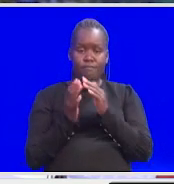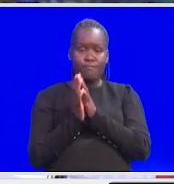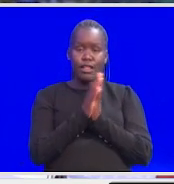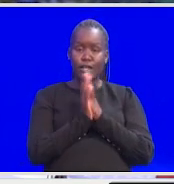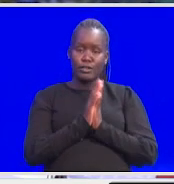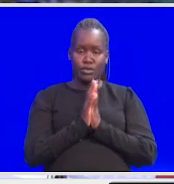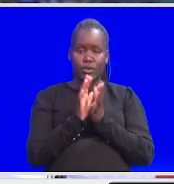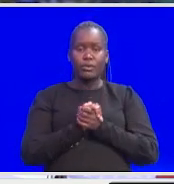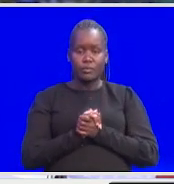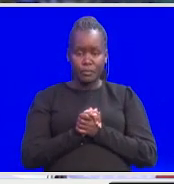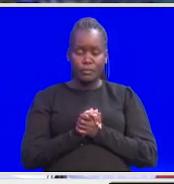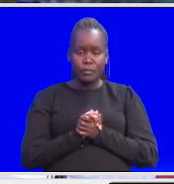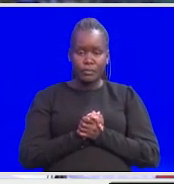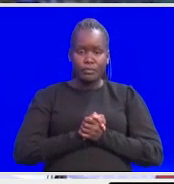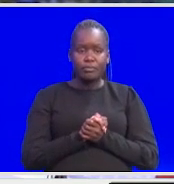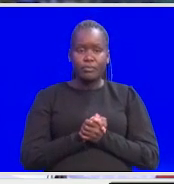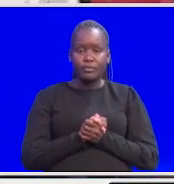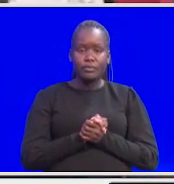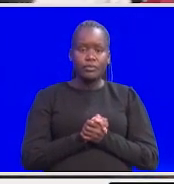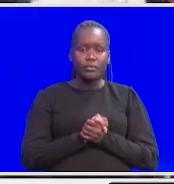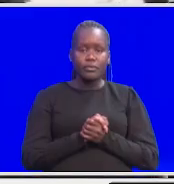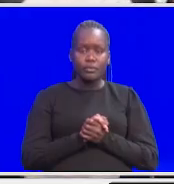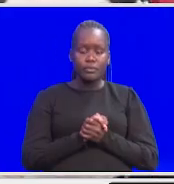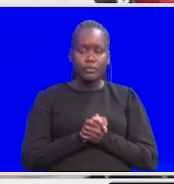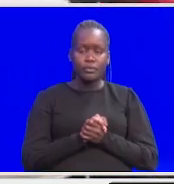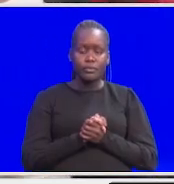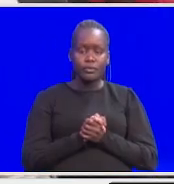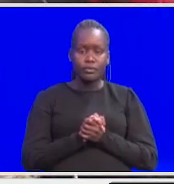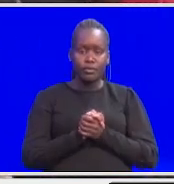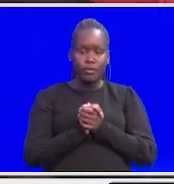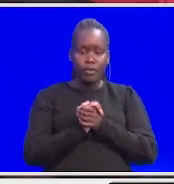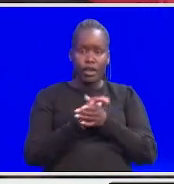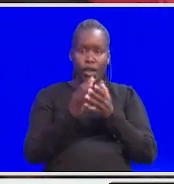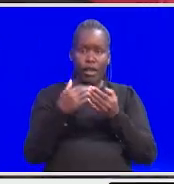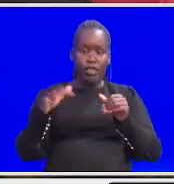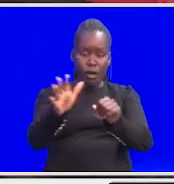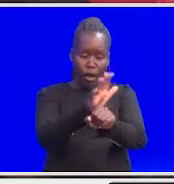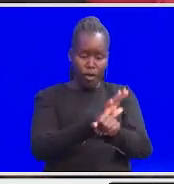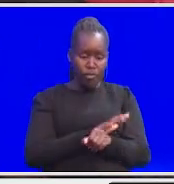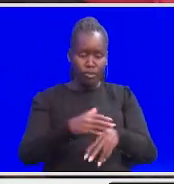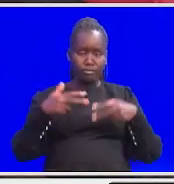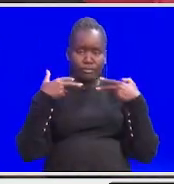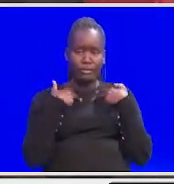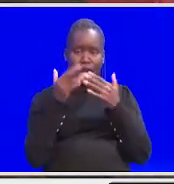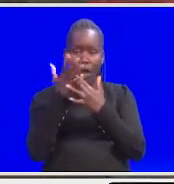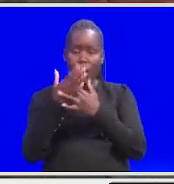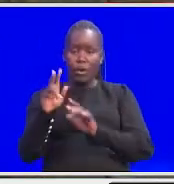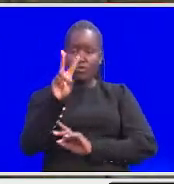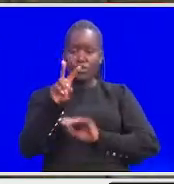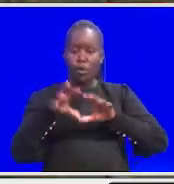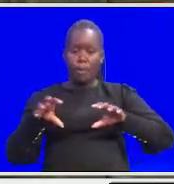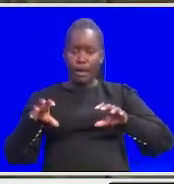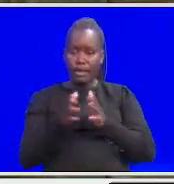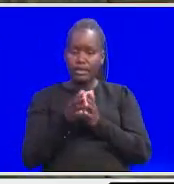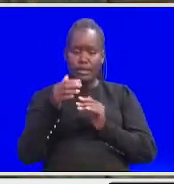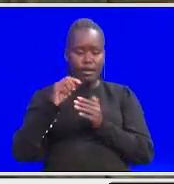and shelved this report. Take a look. The contrast is stark between these two markets,